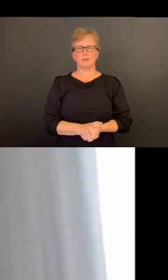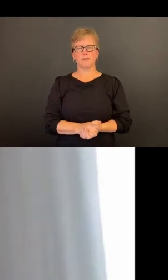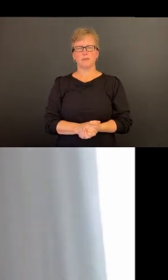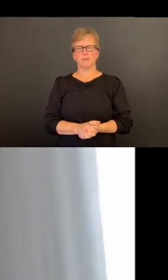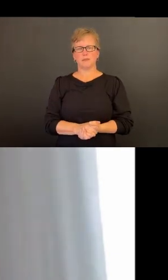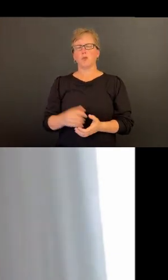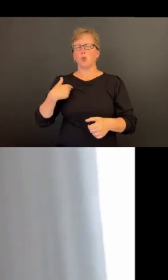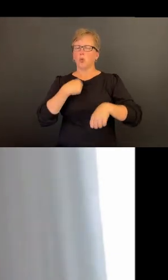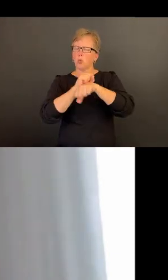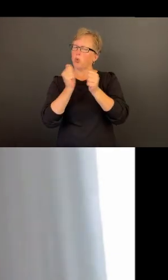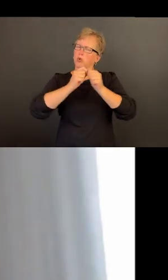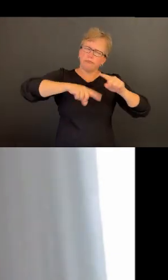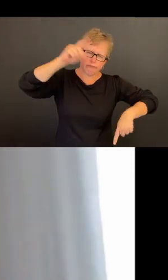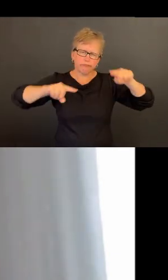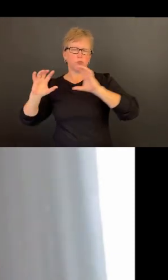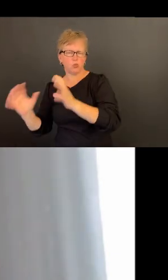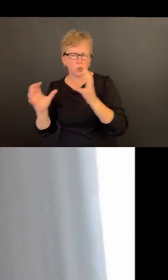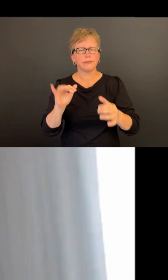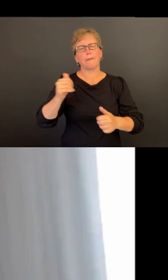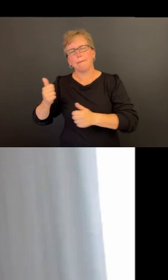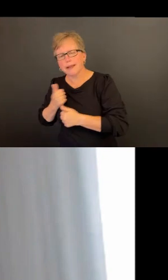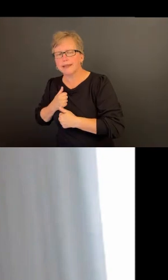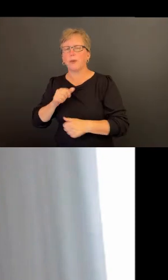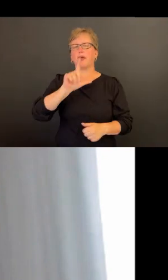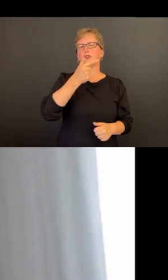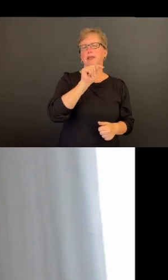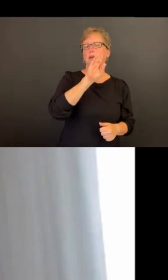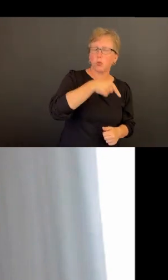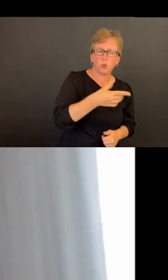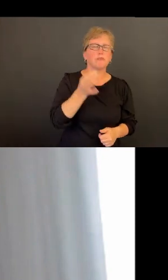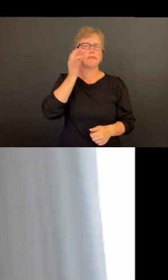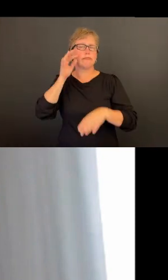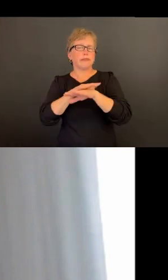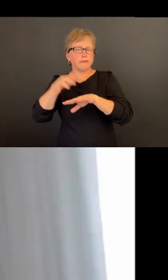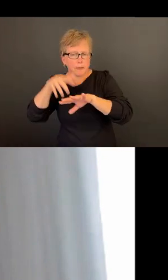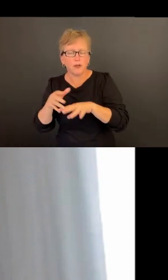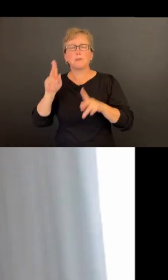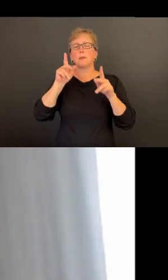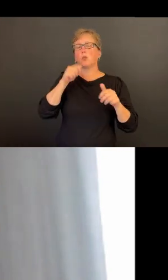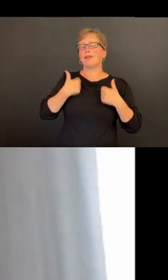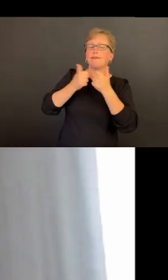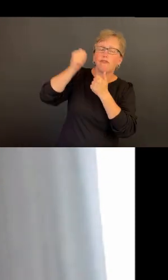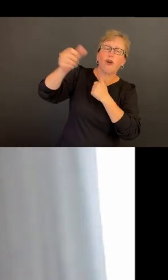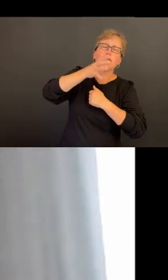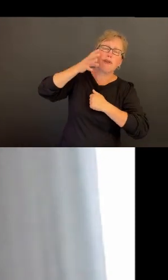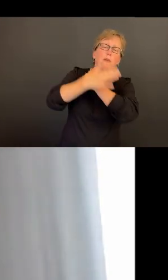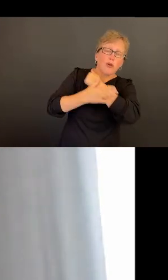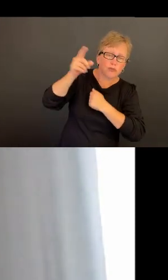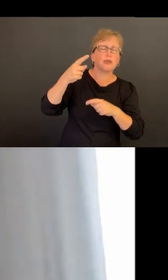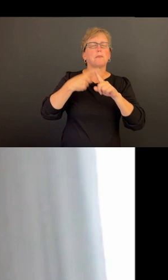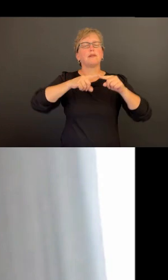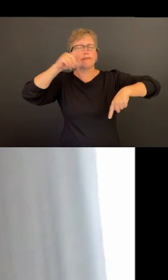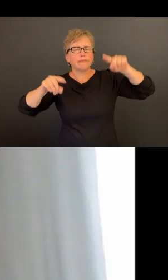today. Some of the work that we do, and I'll start just with some of the audiences that we work with, We focus on diverse groups such